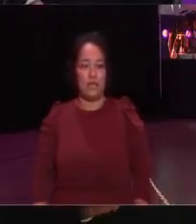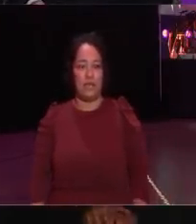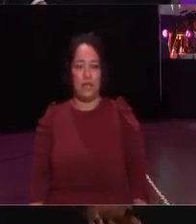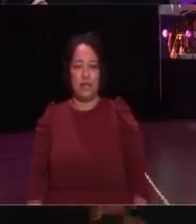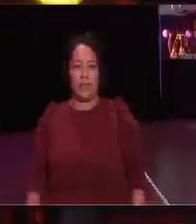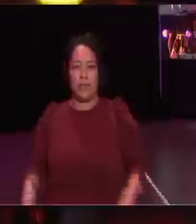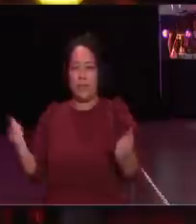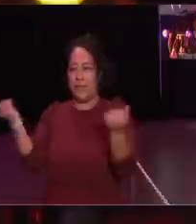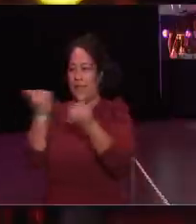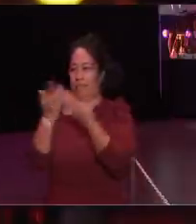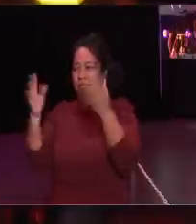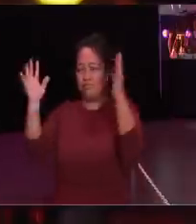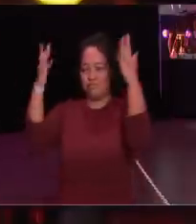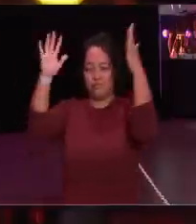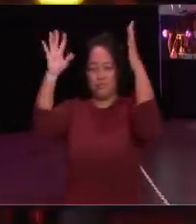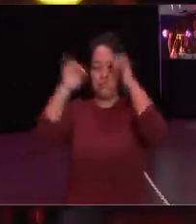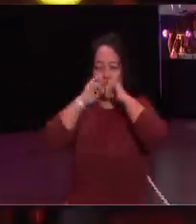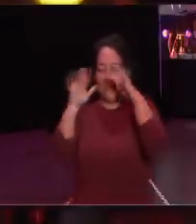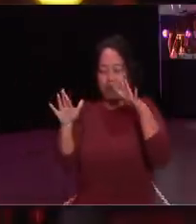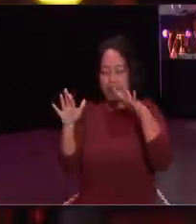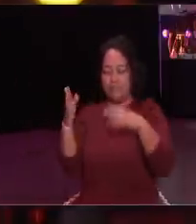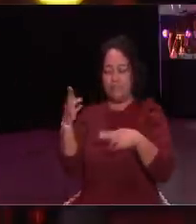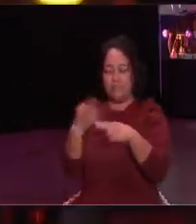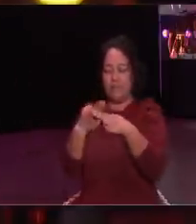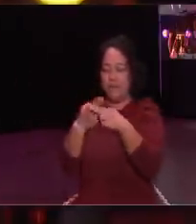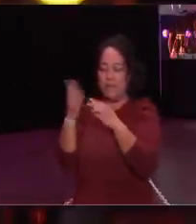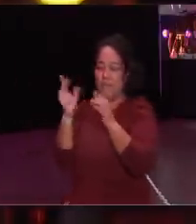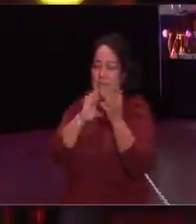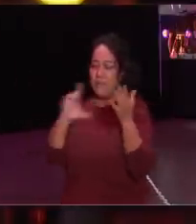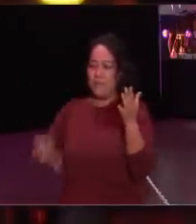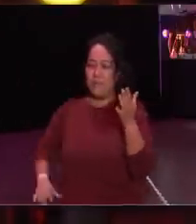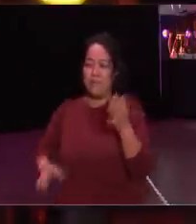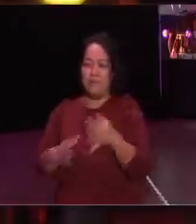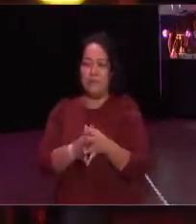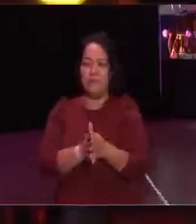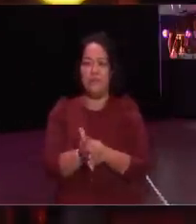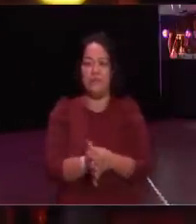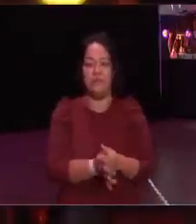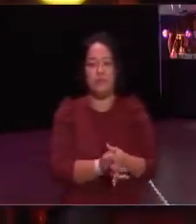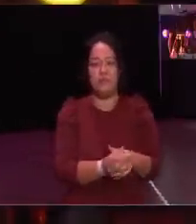Alabado sea el nombre del Señor. Blessed be the name of the Lord.